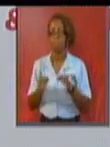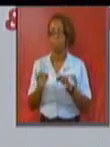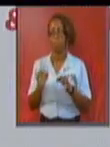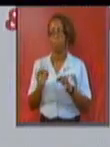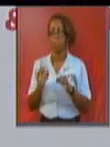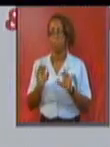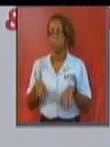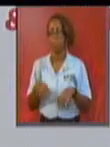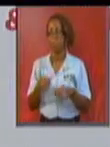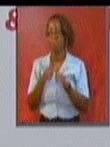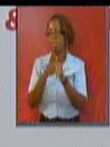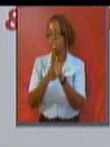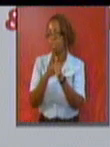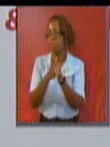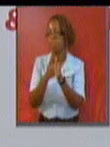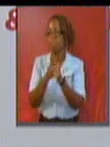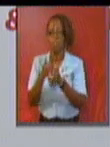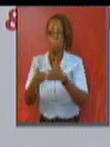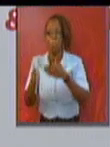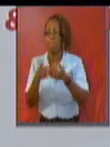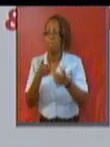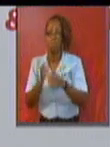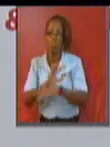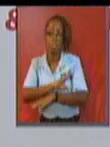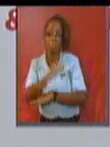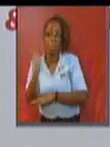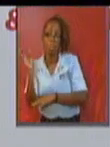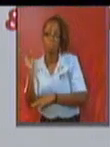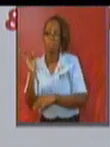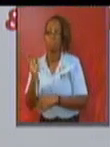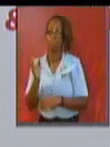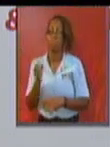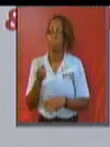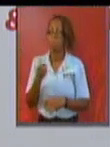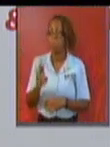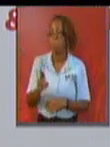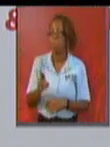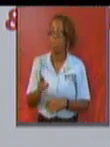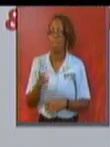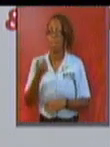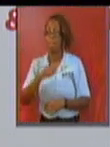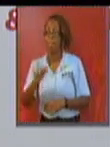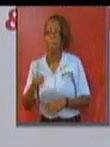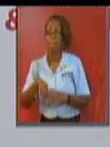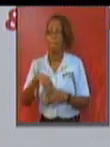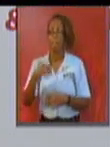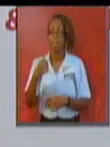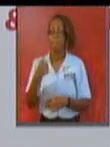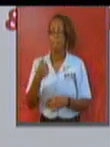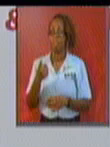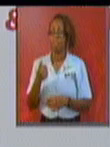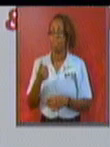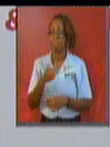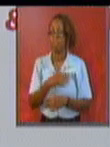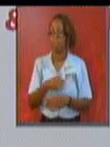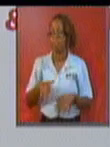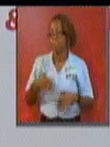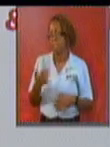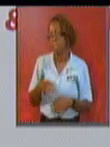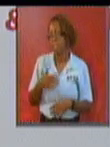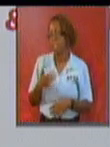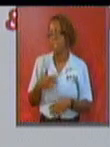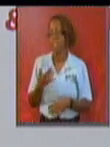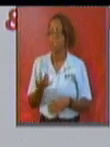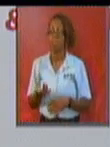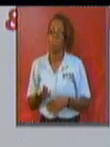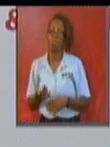whether it be Christmas or any other event that occurs, that causes that to happen, because inevitably you will get an increase in number of cases. You will get